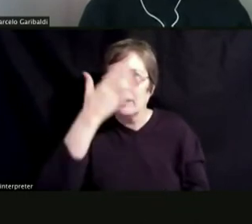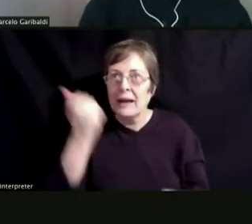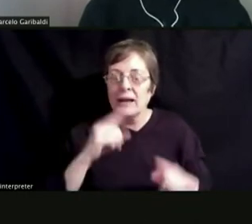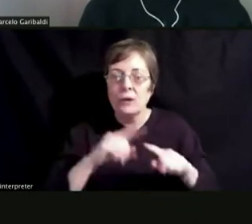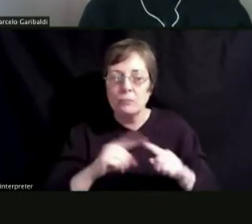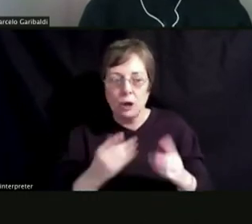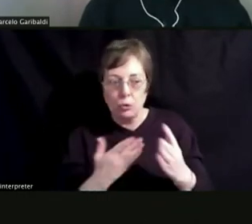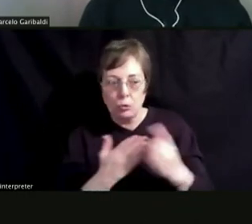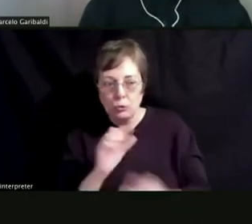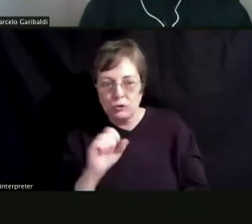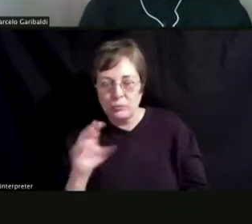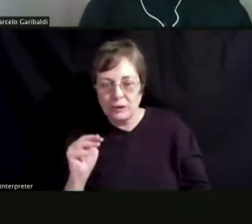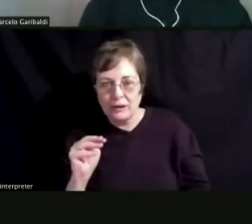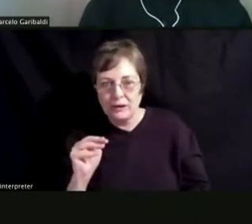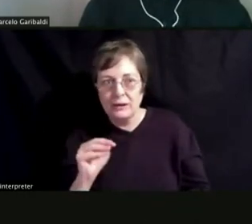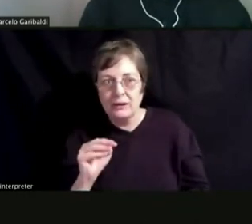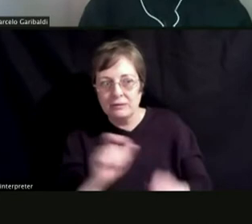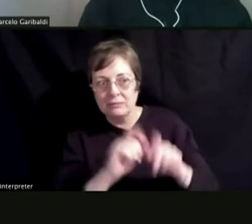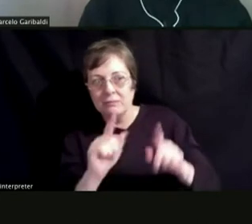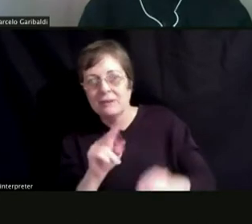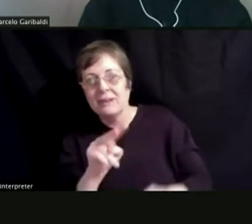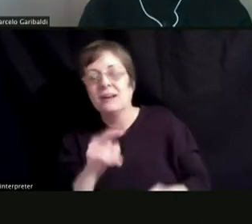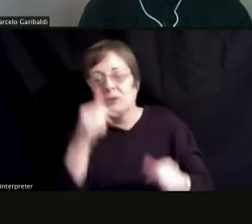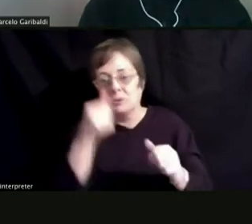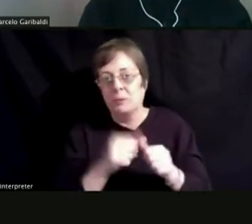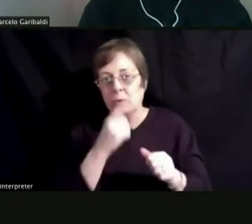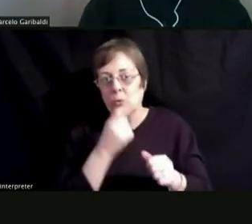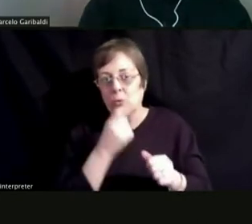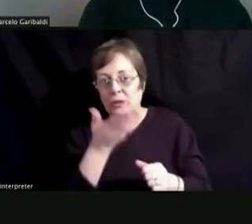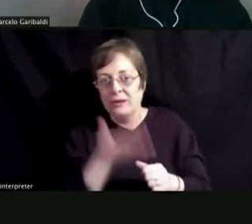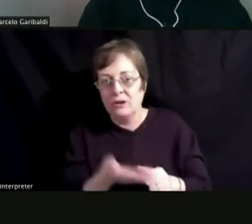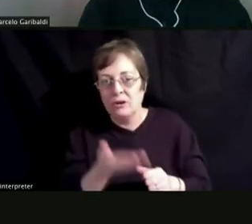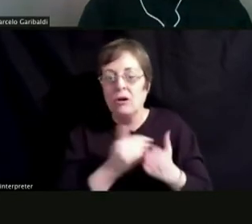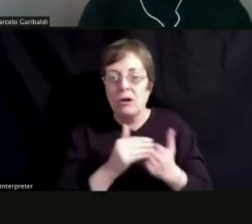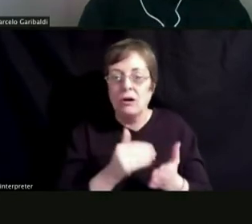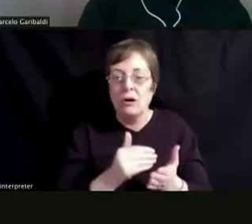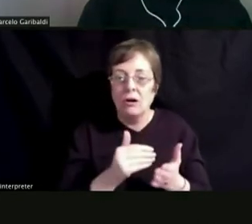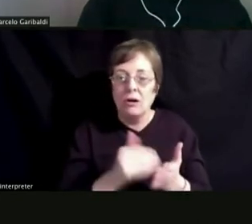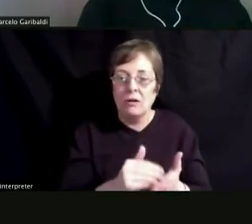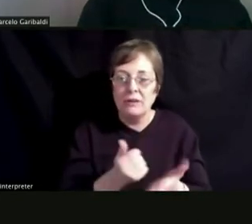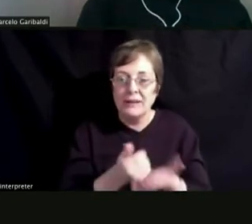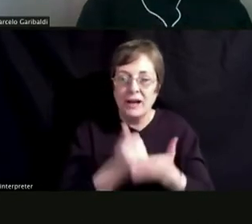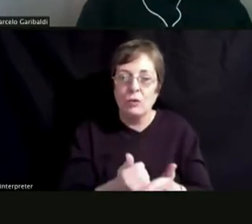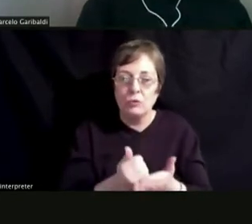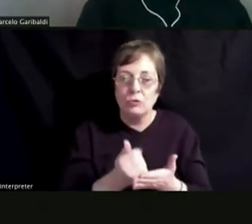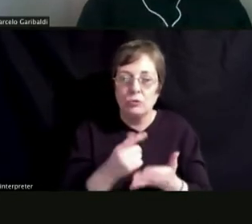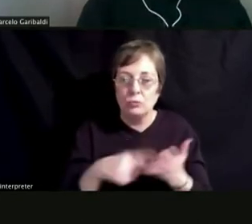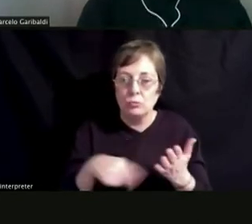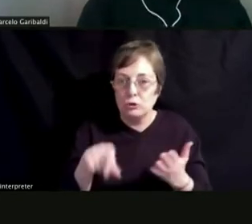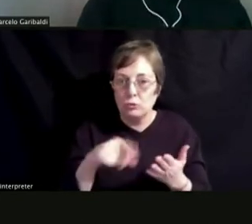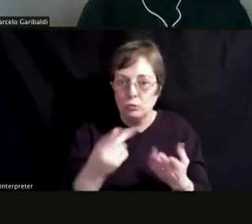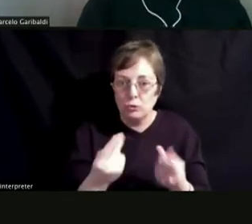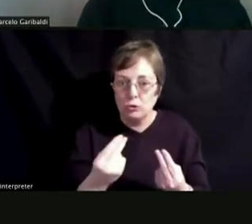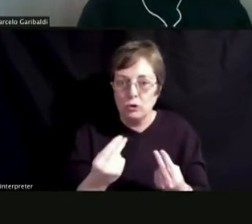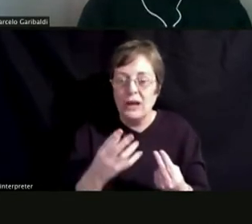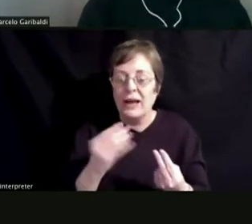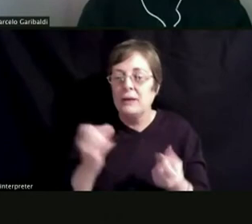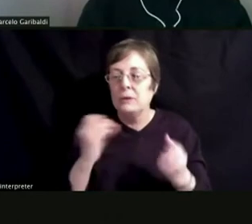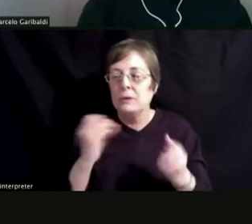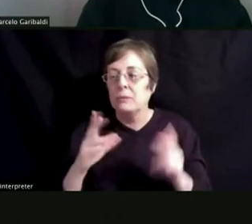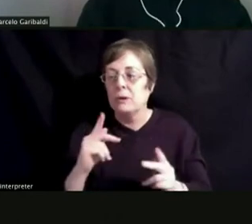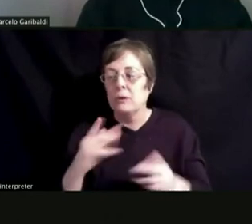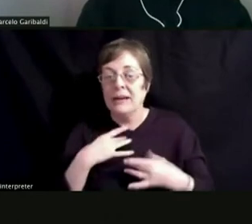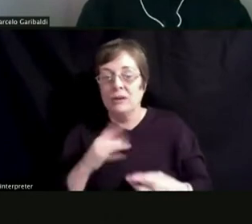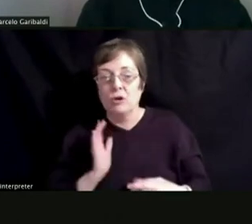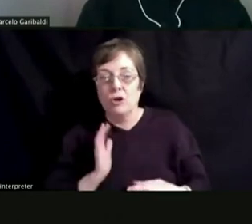of who they are, and oftentimes they're very helpful in what you do, and it allows other people who are interested in our company from a business